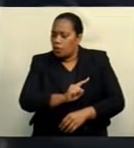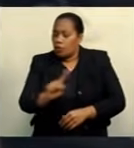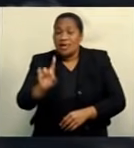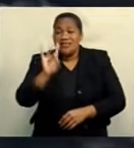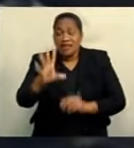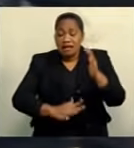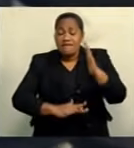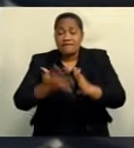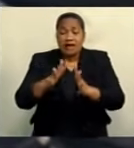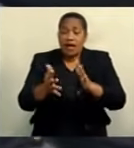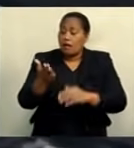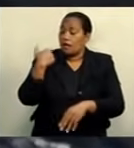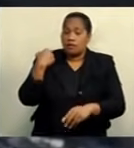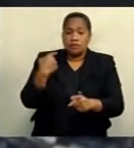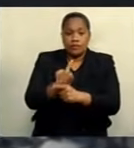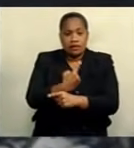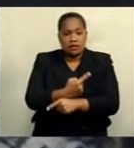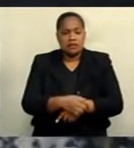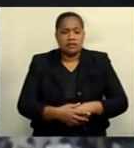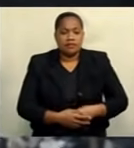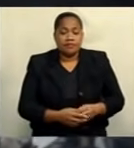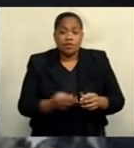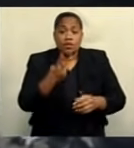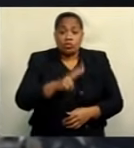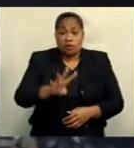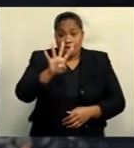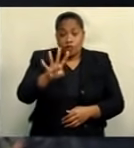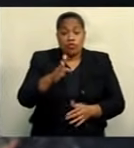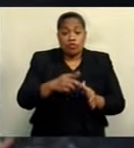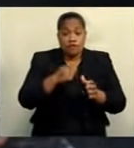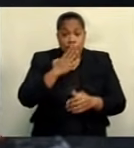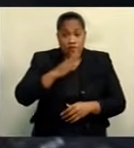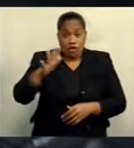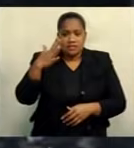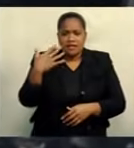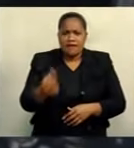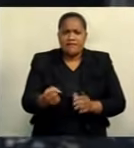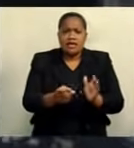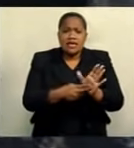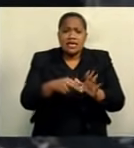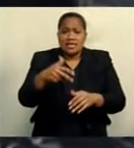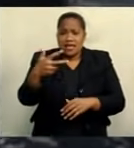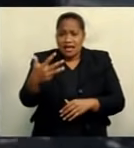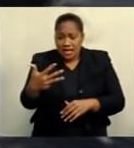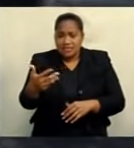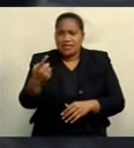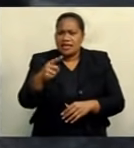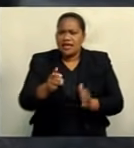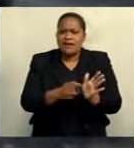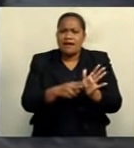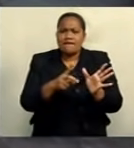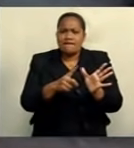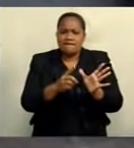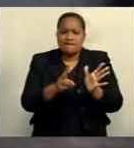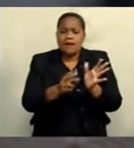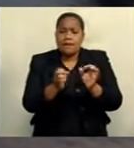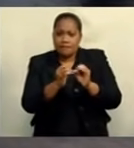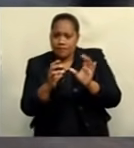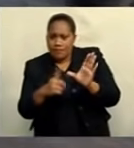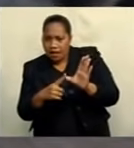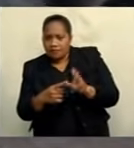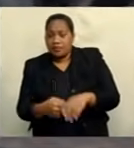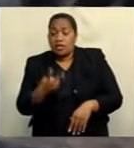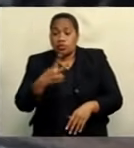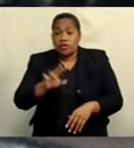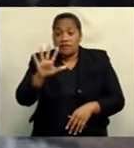week. On 24th of August, there was a fire in Nakasi and Navoli Bar. On 25th, there was a fire in